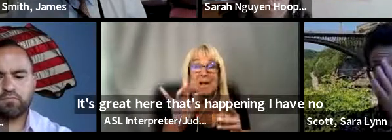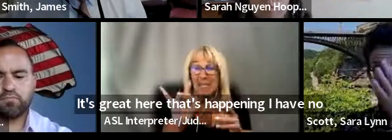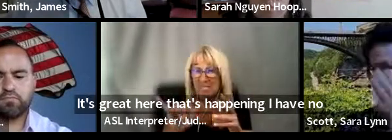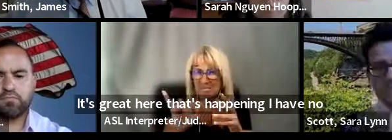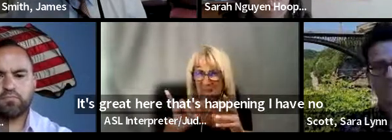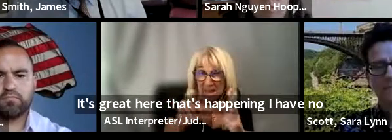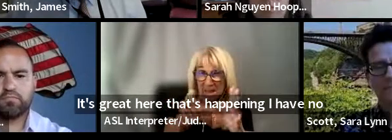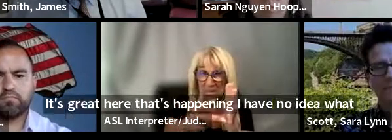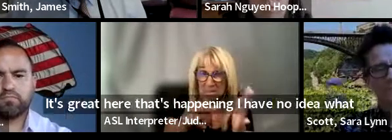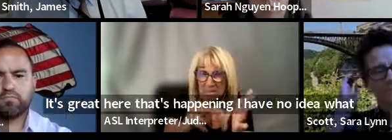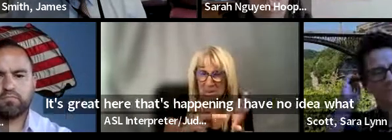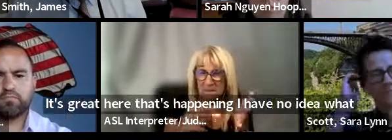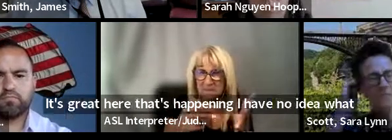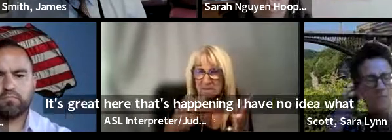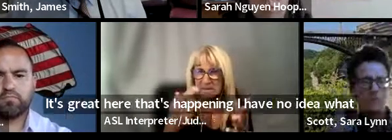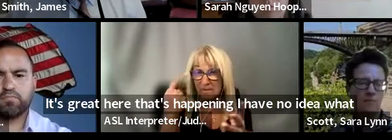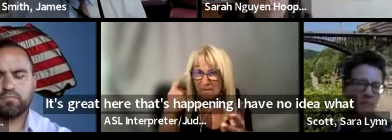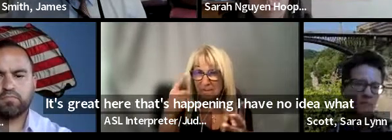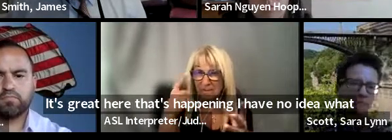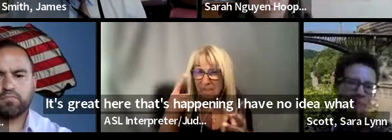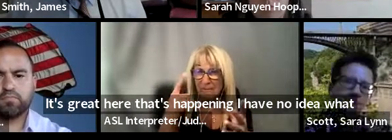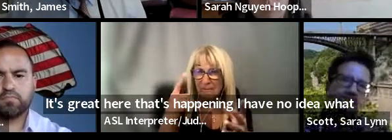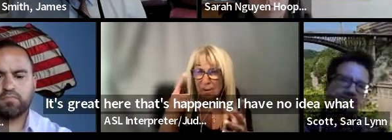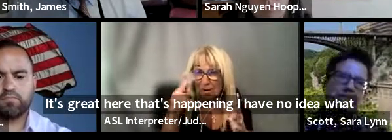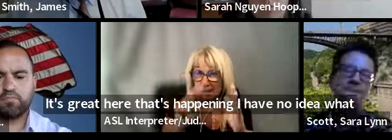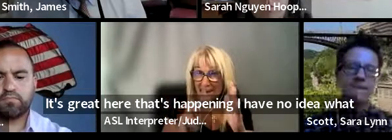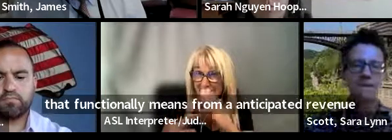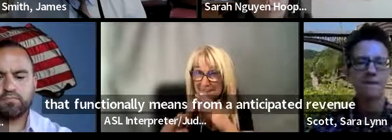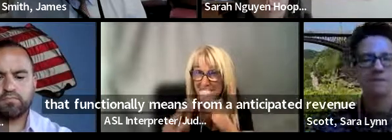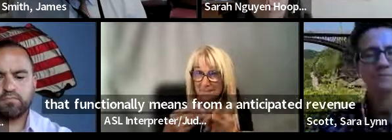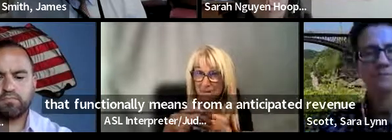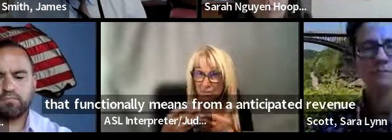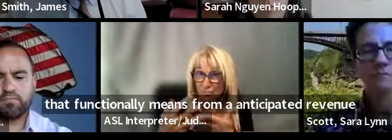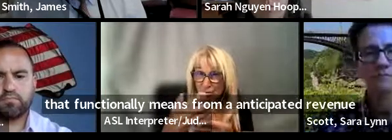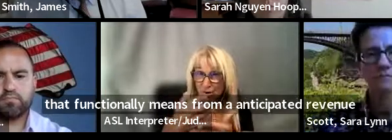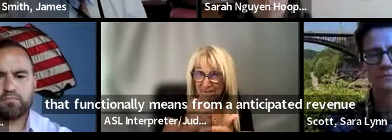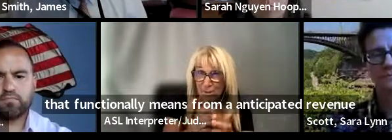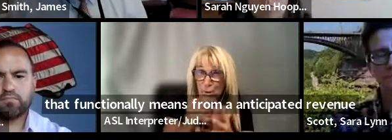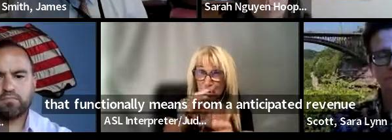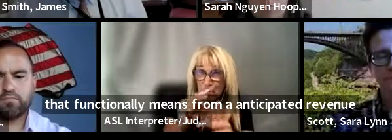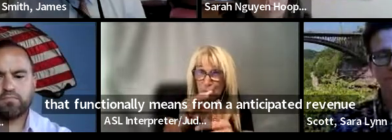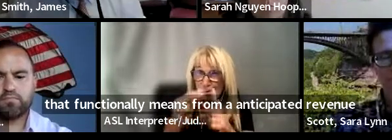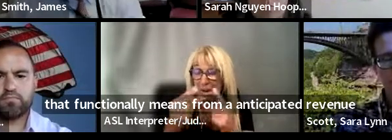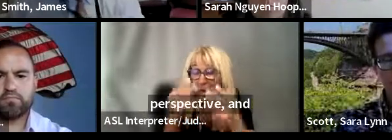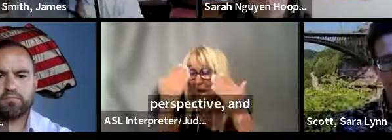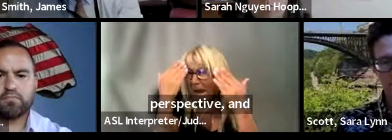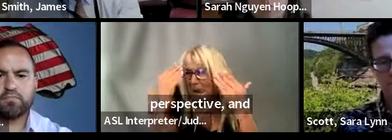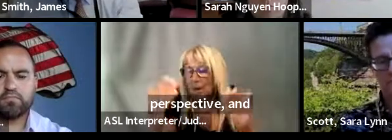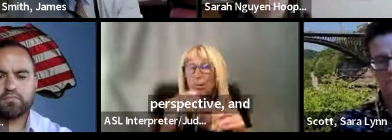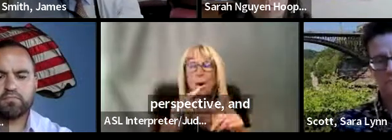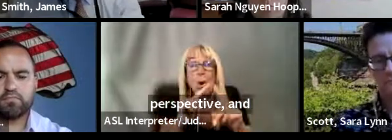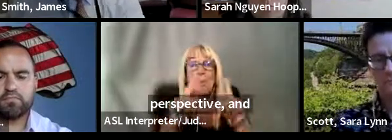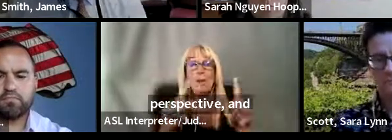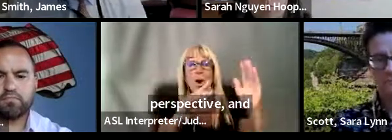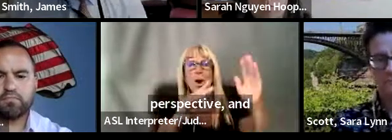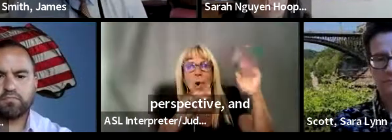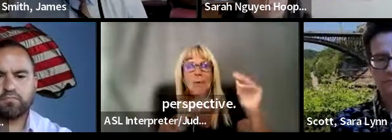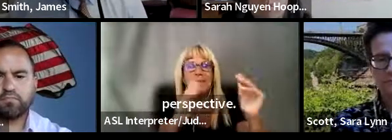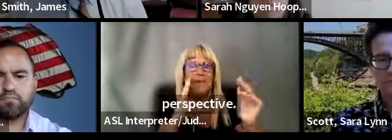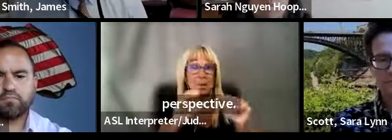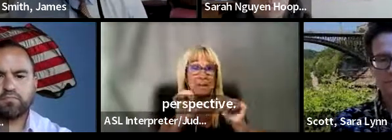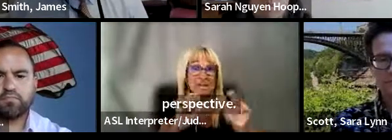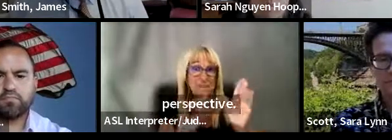means from a anticipated revenue perspective, and hopefully it continues to grow.